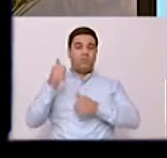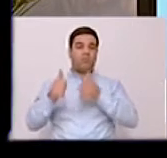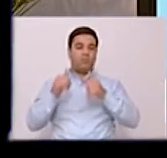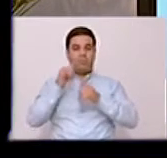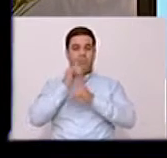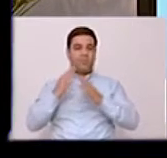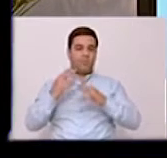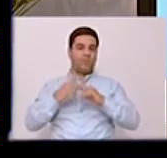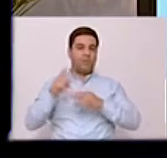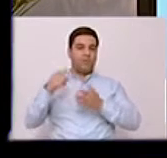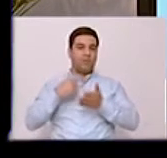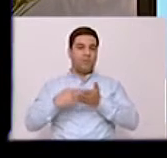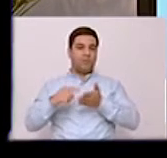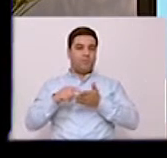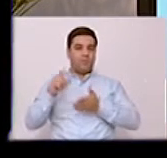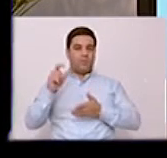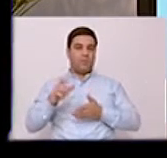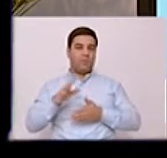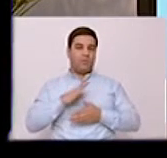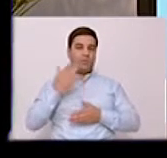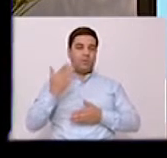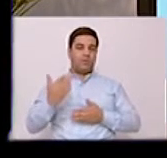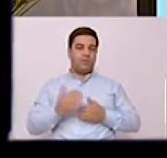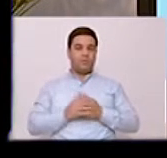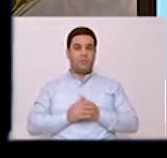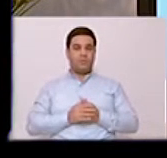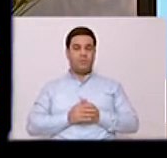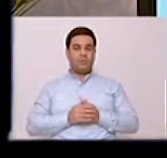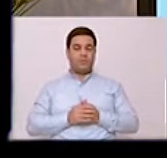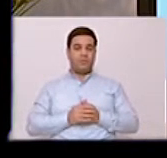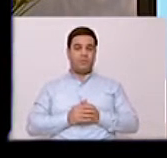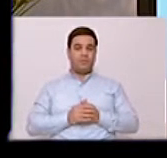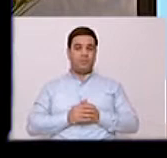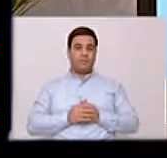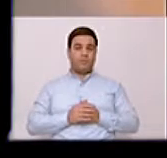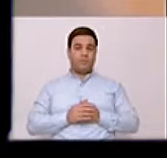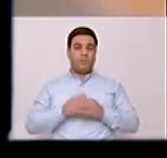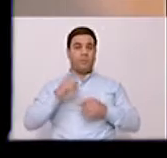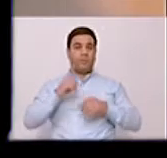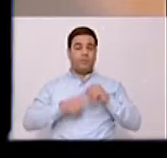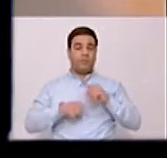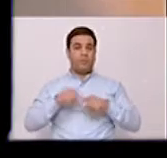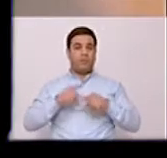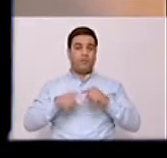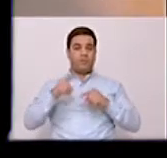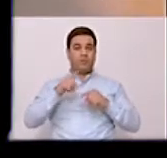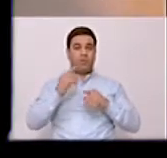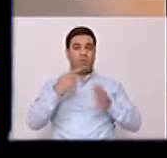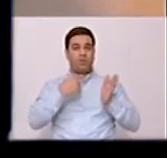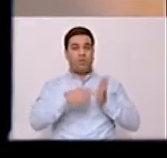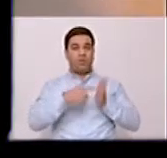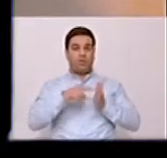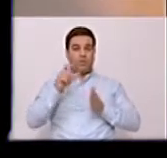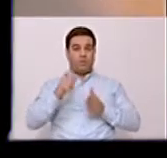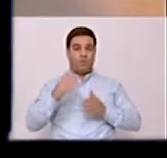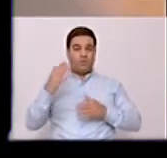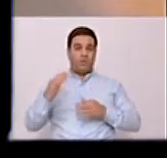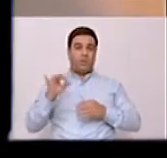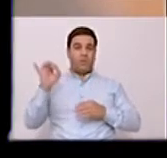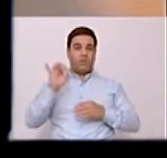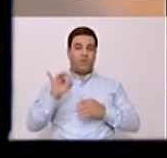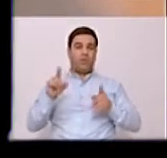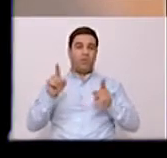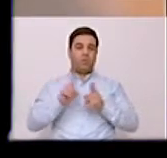ham bo'lmaydigan hodisalardir desak adashmagan bo'lamiz. Demak, vatan xoini, vatan sotqini tarixda